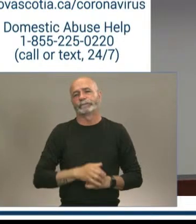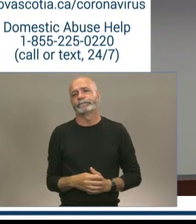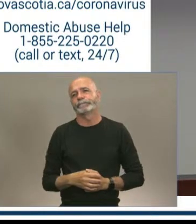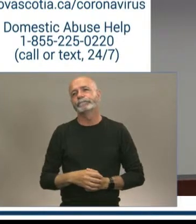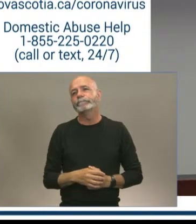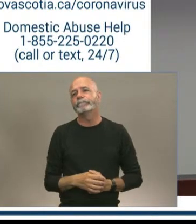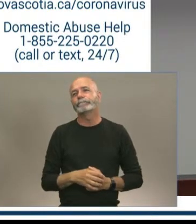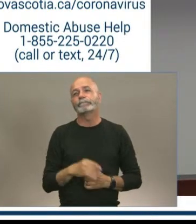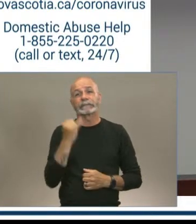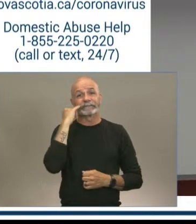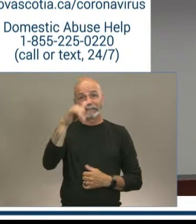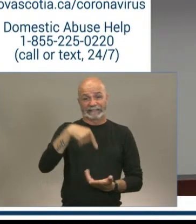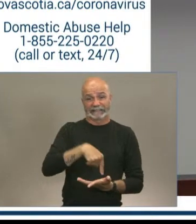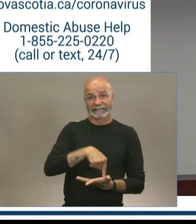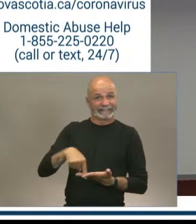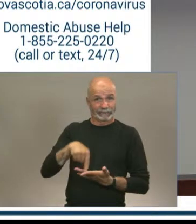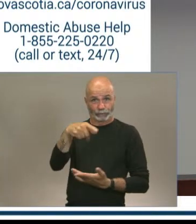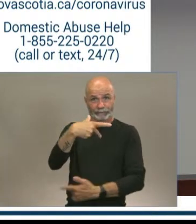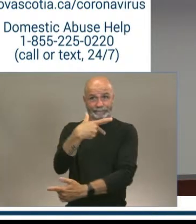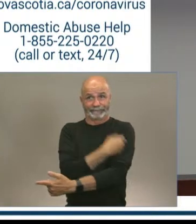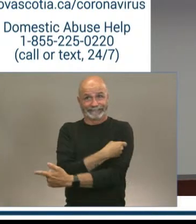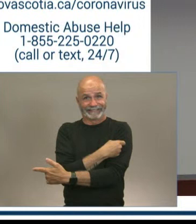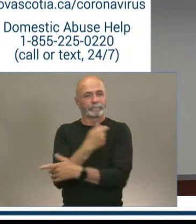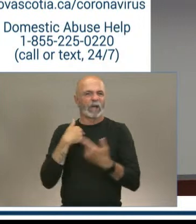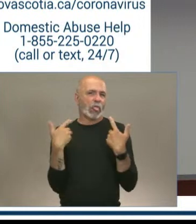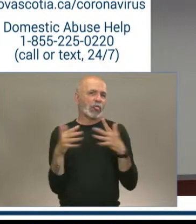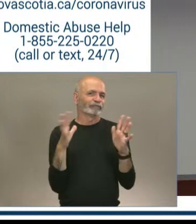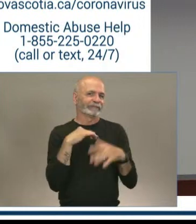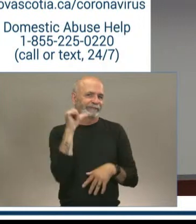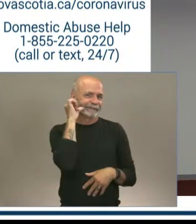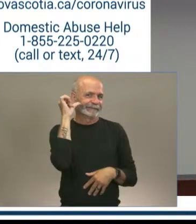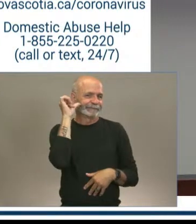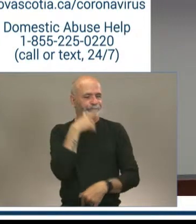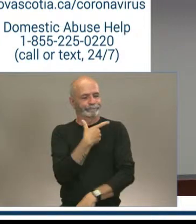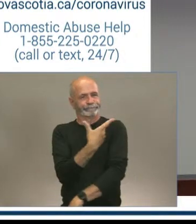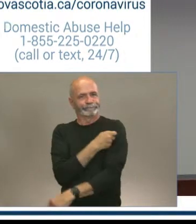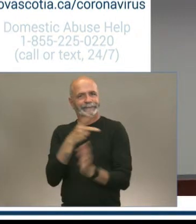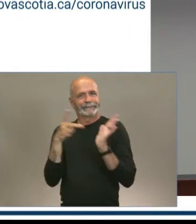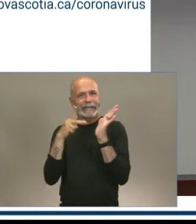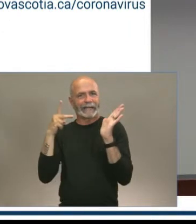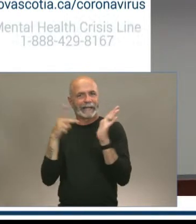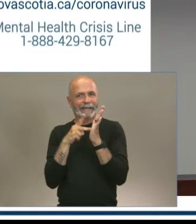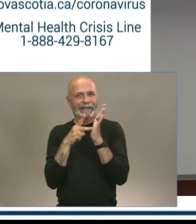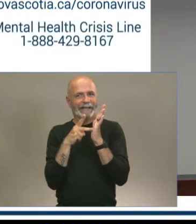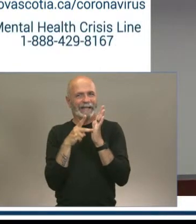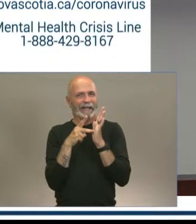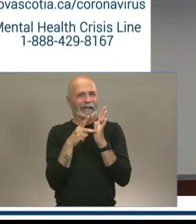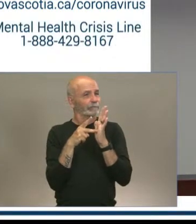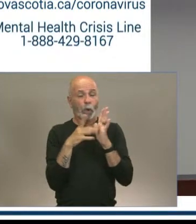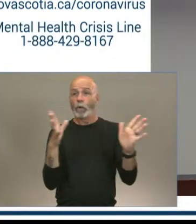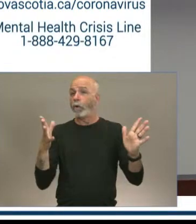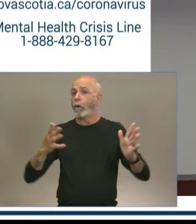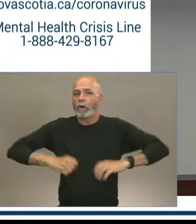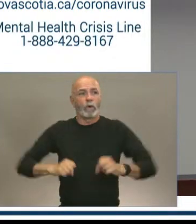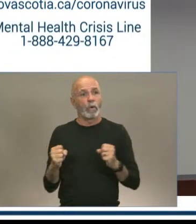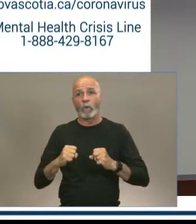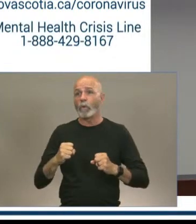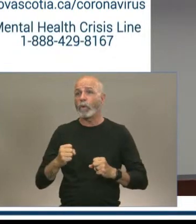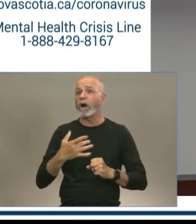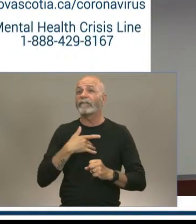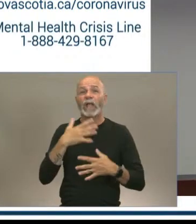this week, like I was lucky to do yesterday morning, we are part of a record week. We have bookings to put